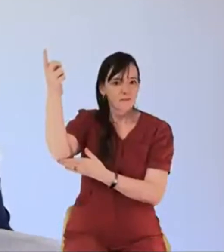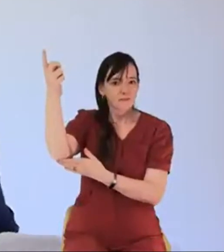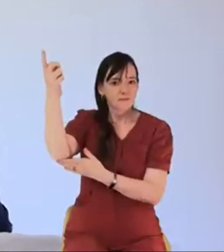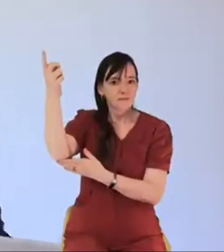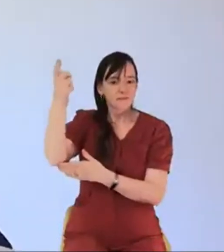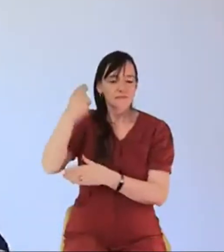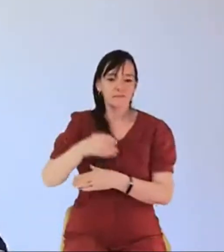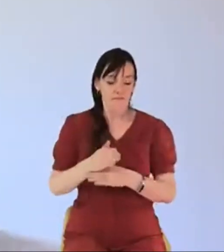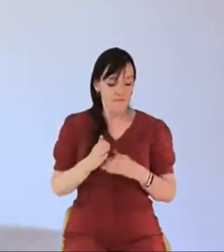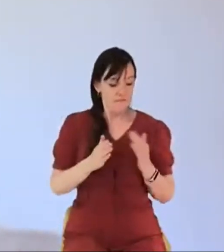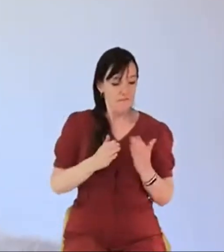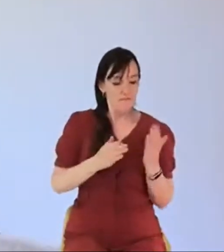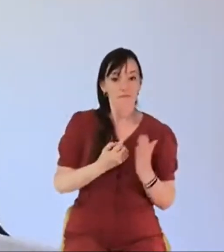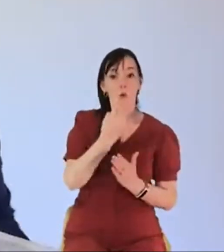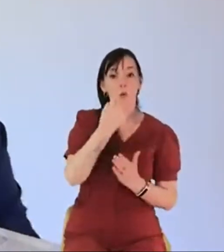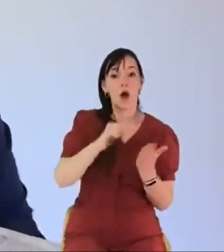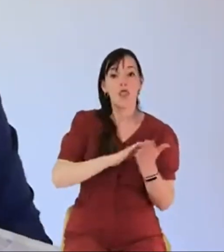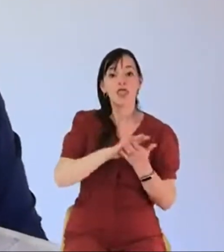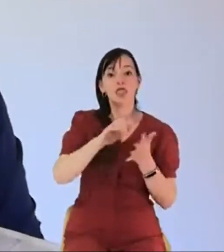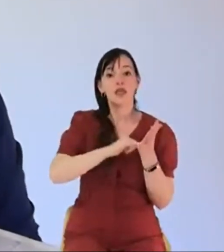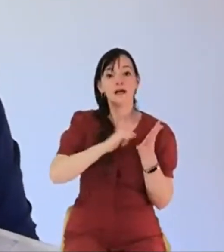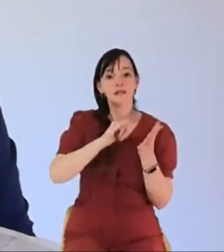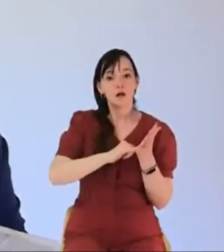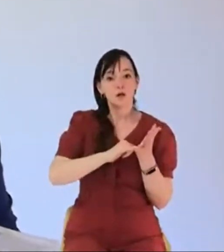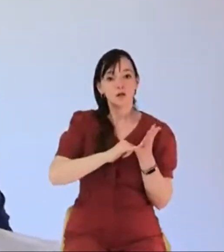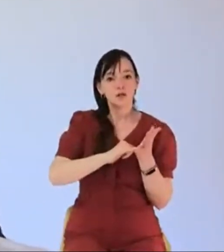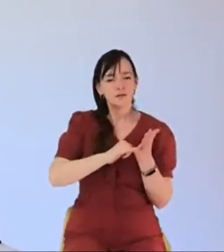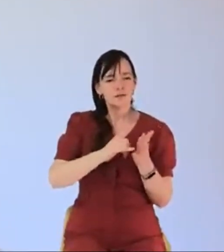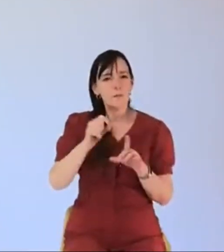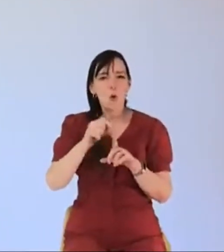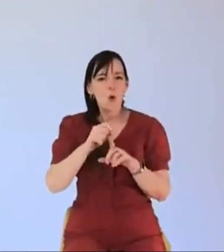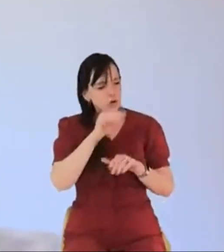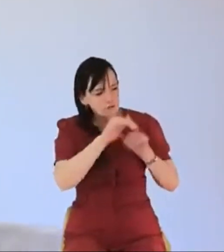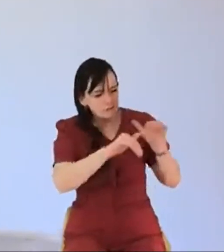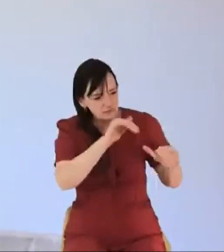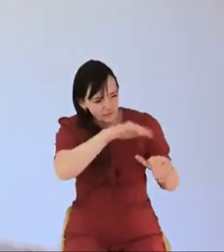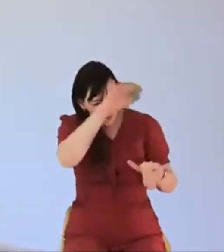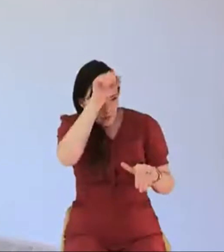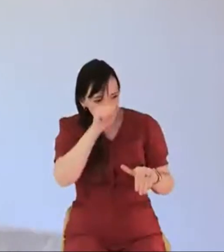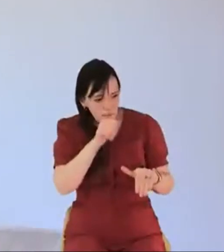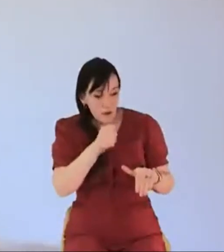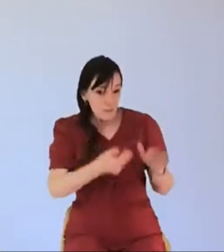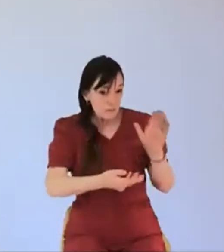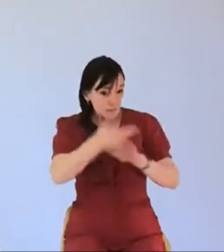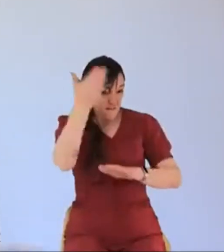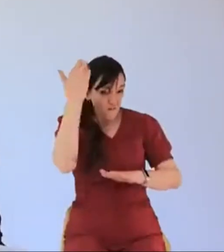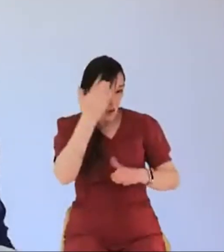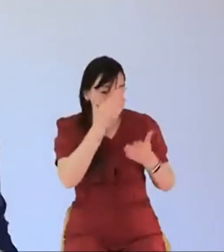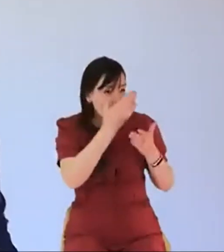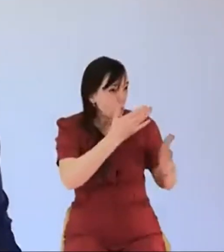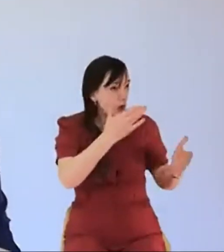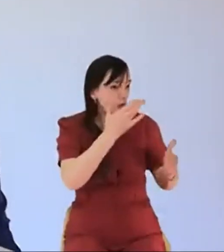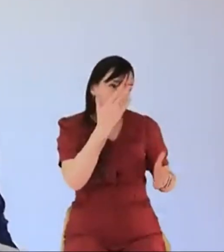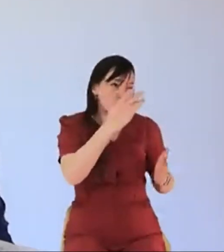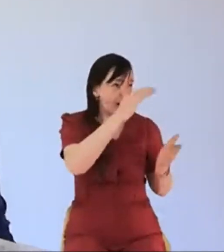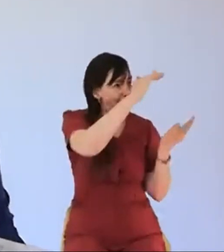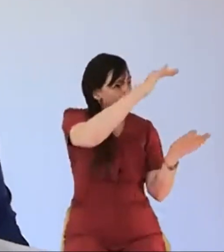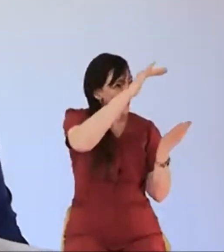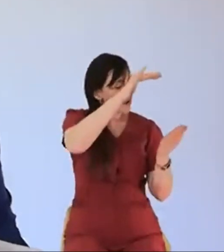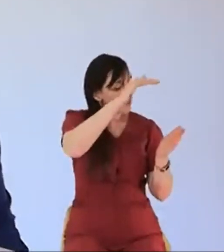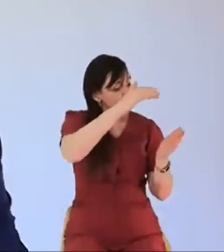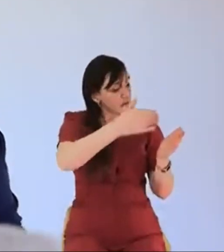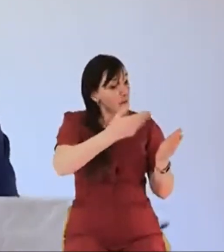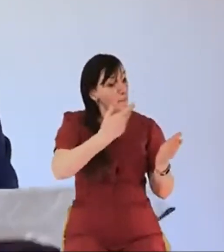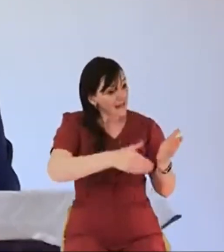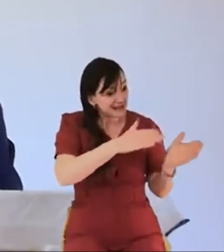Back in 1 Thessalonians Paul reminds them of how they had turned from idols To serve the living and true